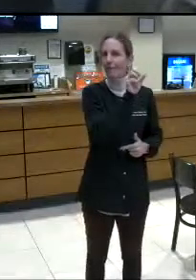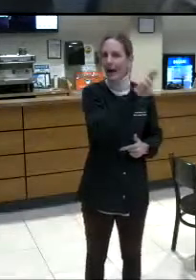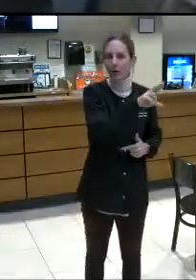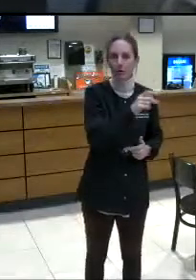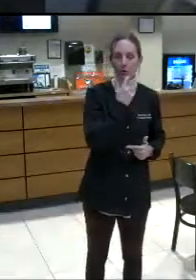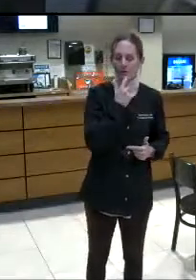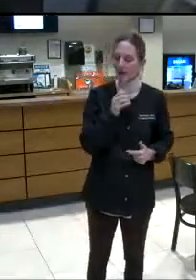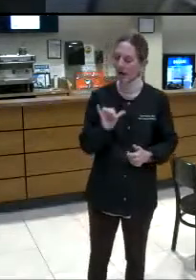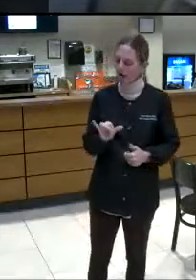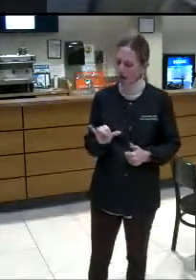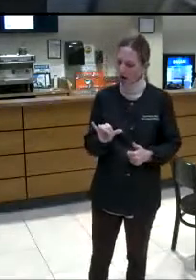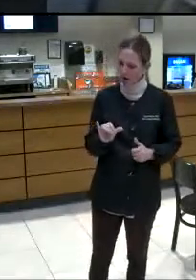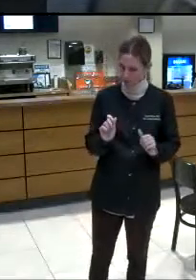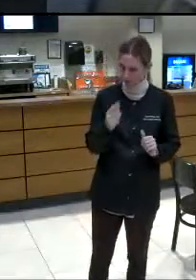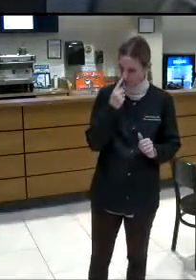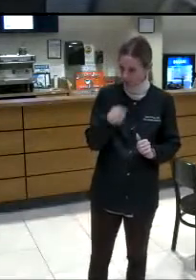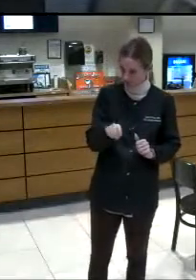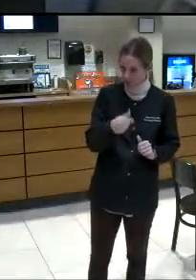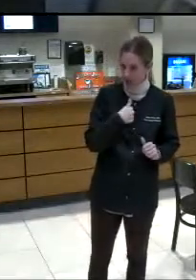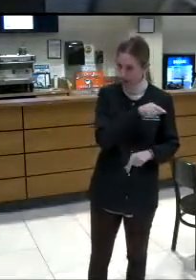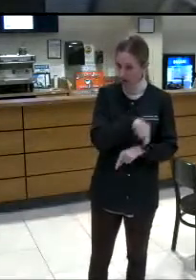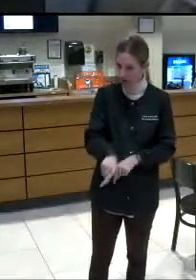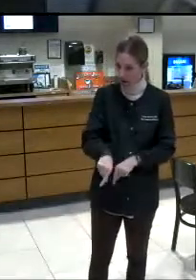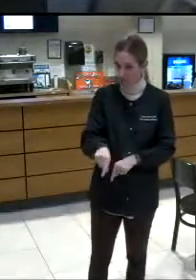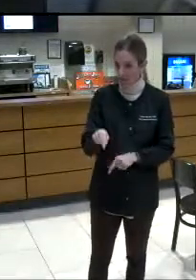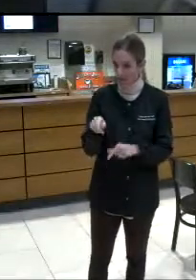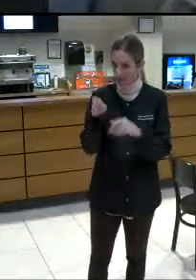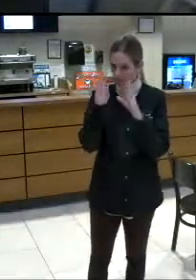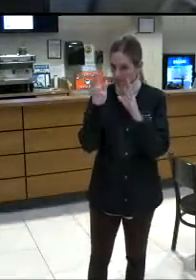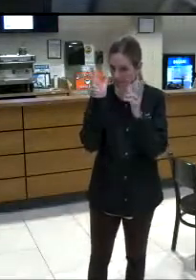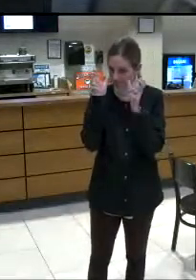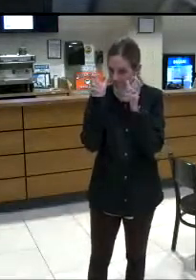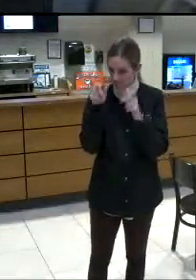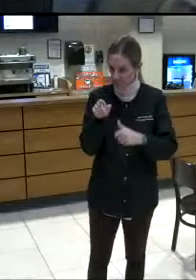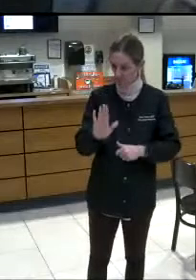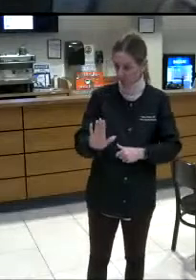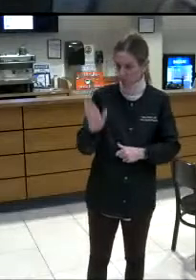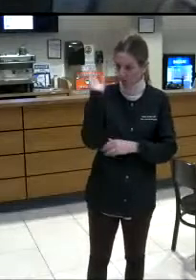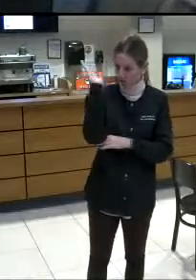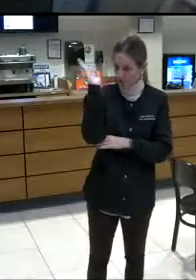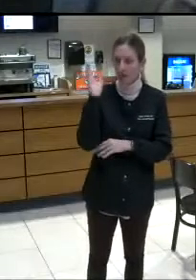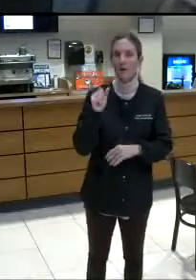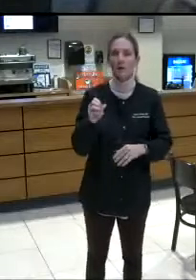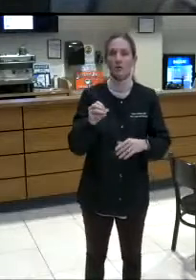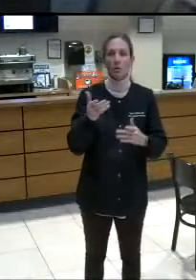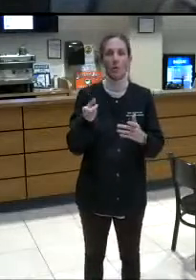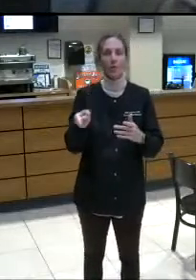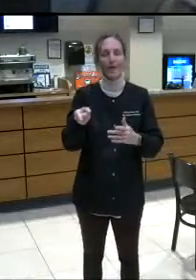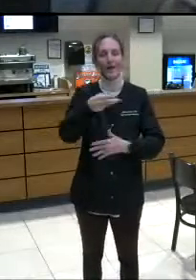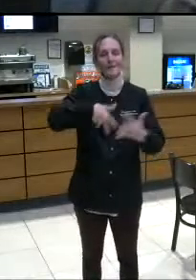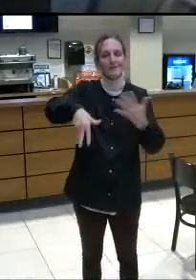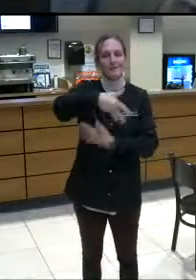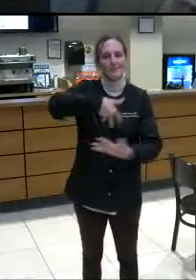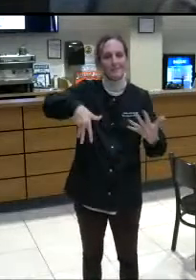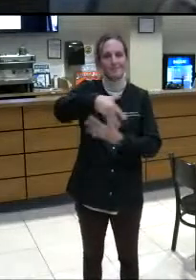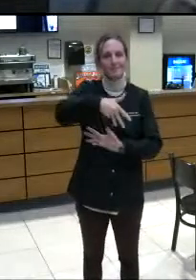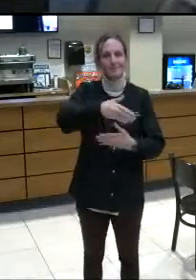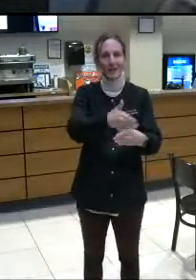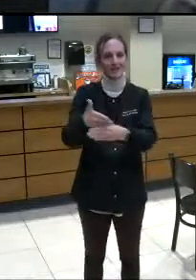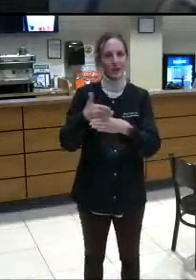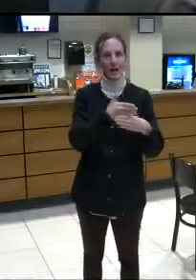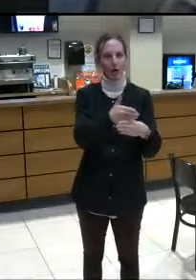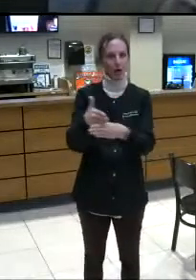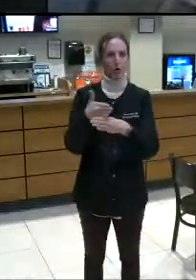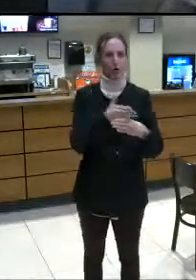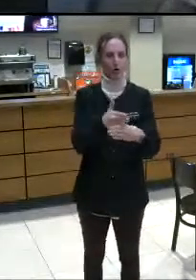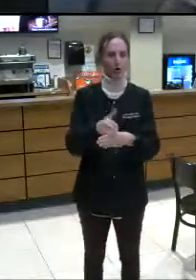thought about that, but that's something I could benefit from. So that collaboration and sharing of resources and practices, we hope has been